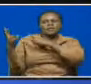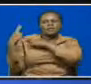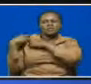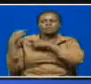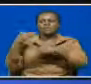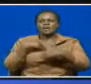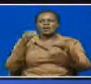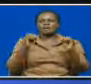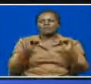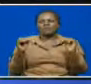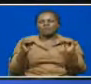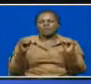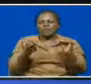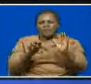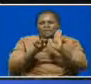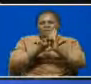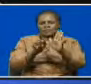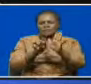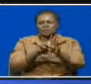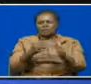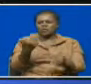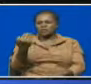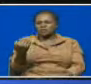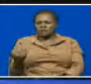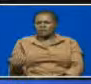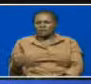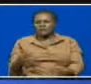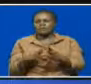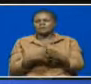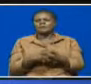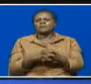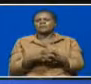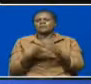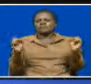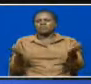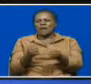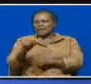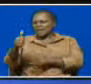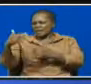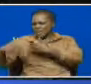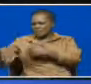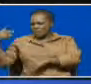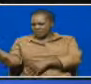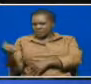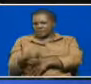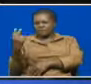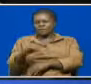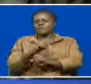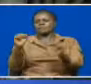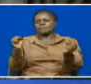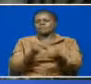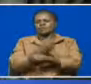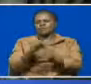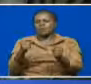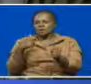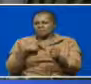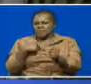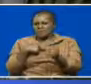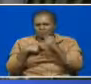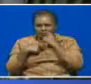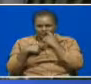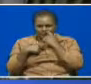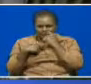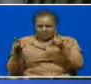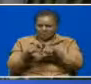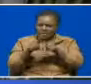responsibility. Like, your kid is not even, cannot be caned by a neighbor. Yes. You know, I cannot look. Even